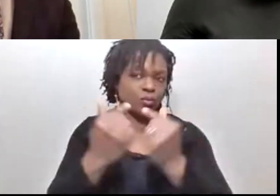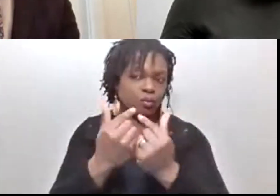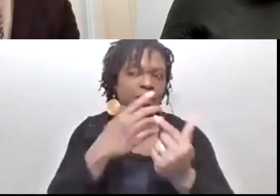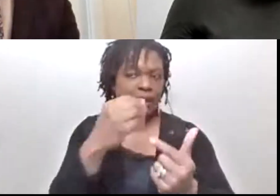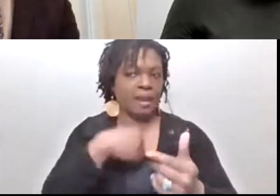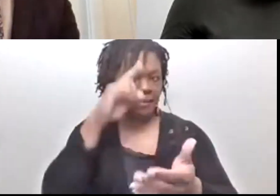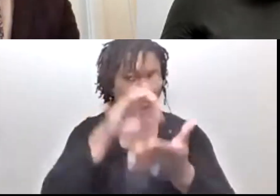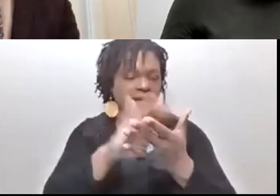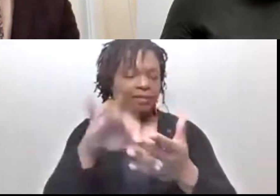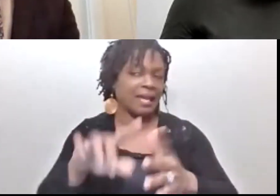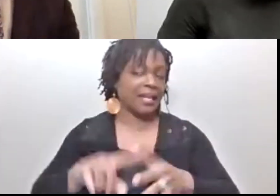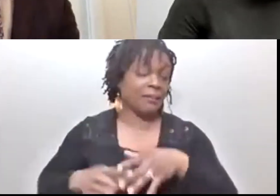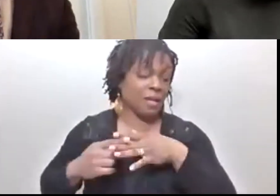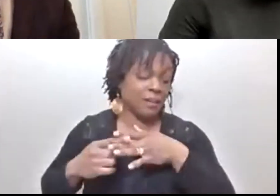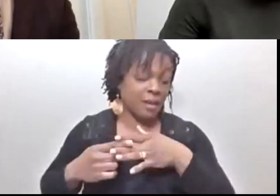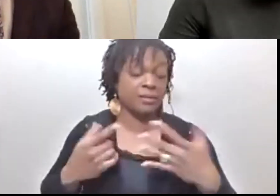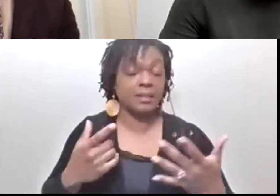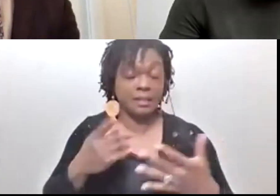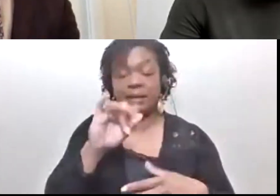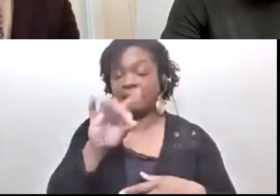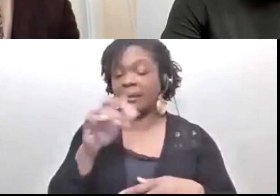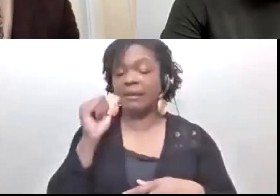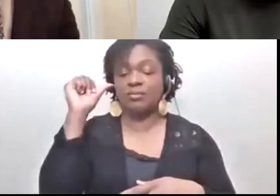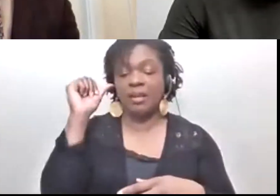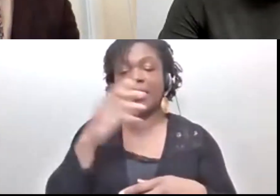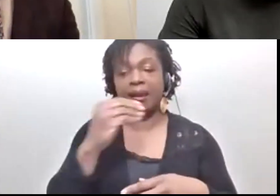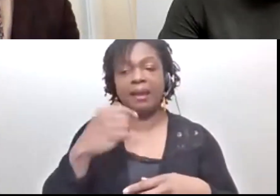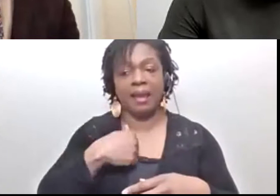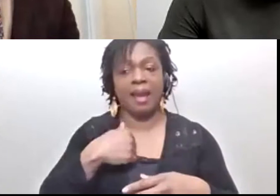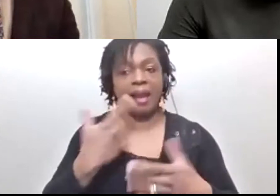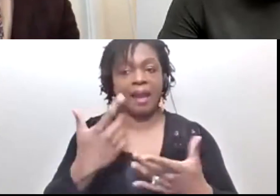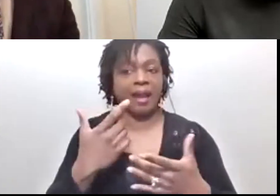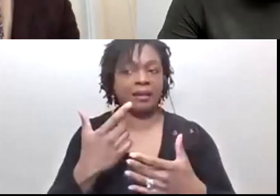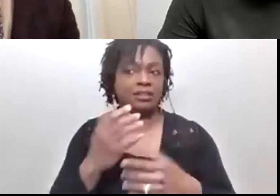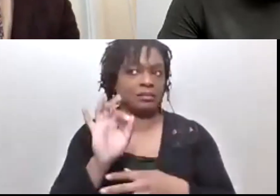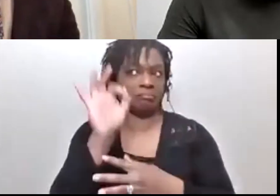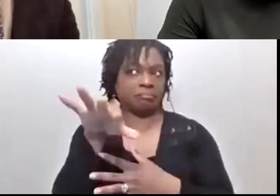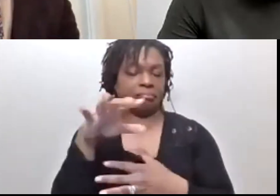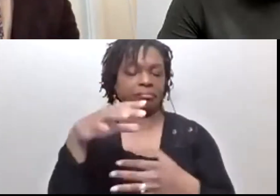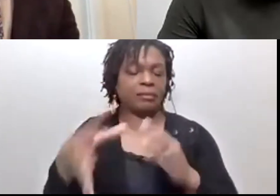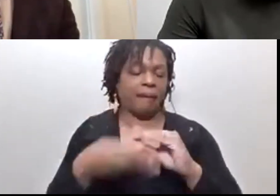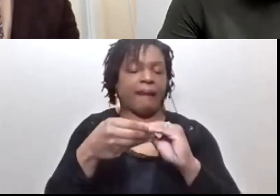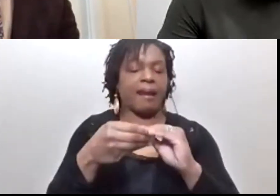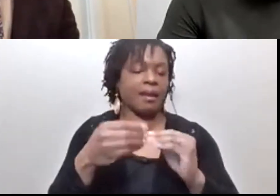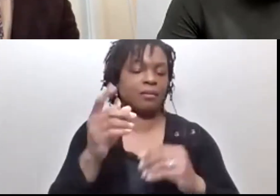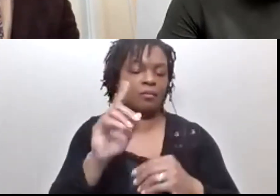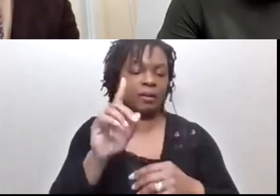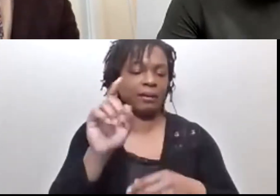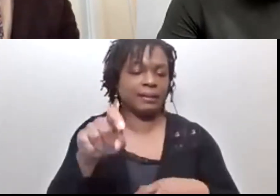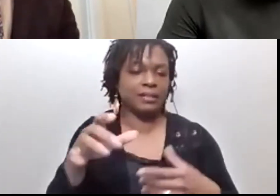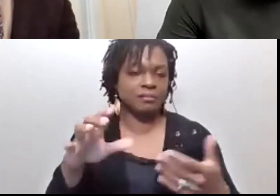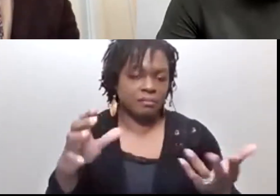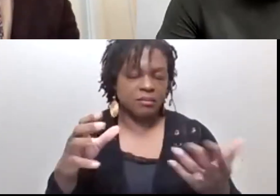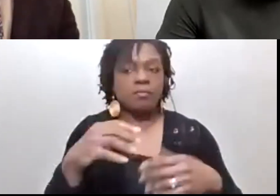that preliminarily they've done so on yesterday, and I chime in where necessary. My